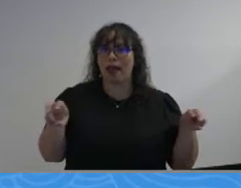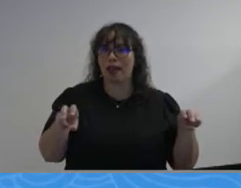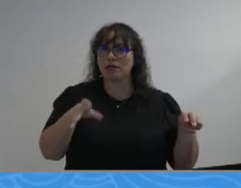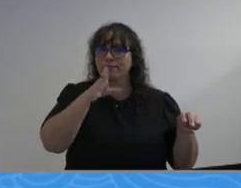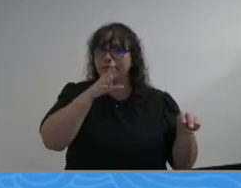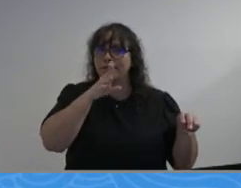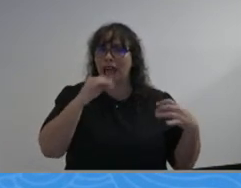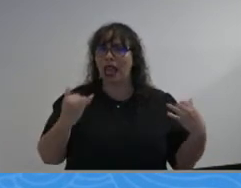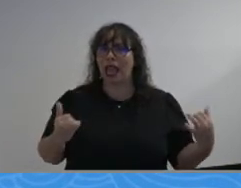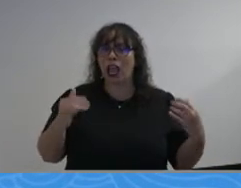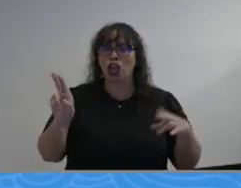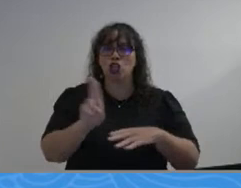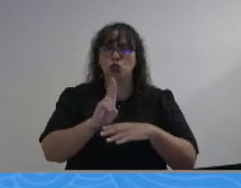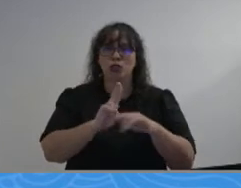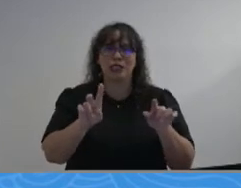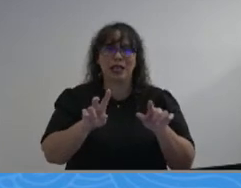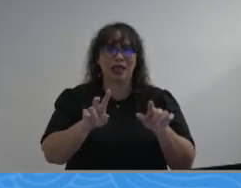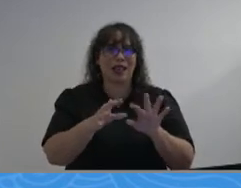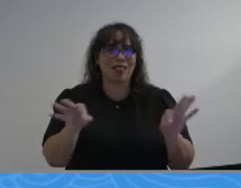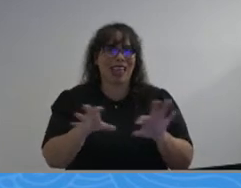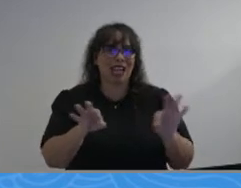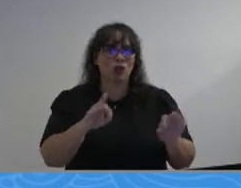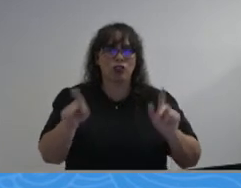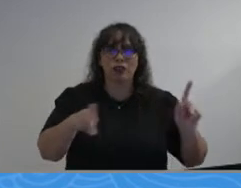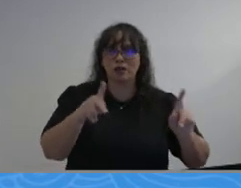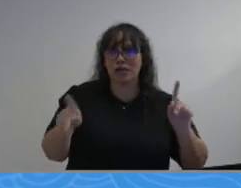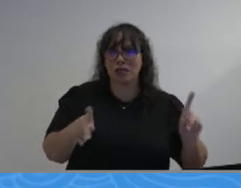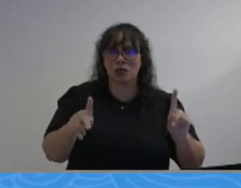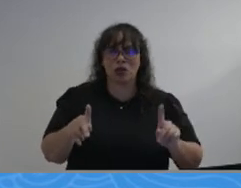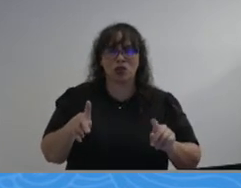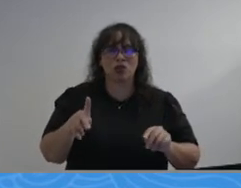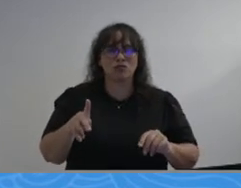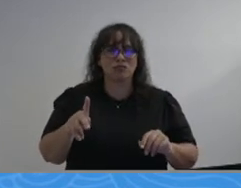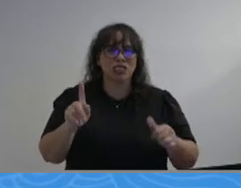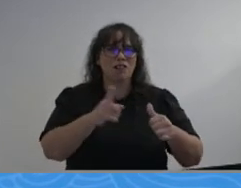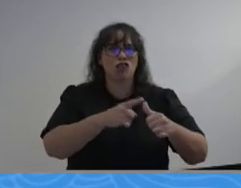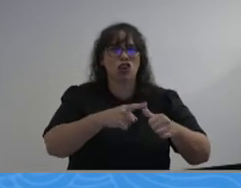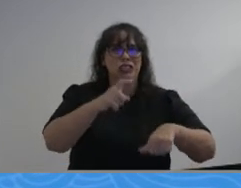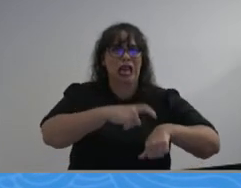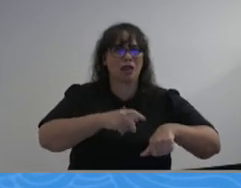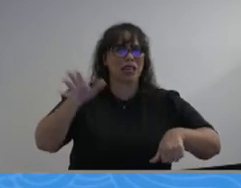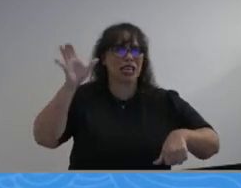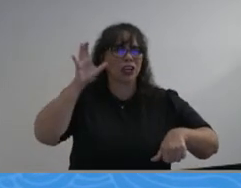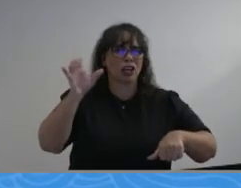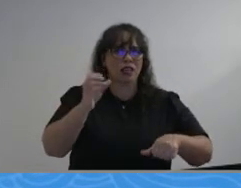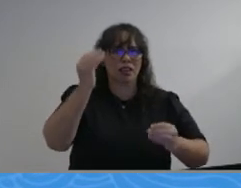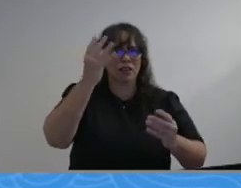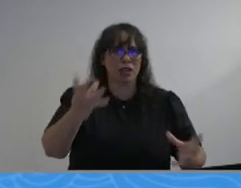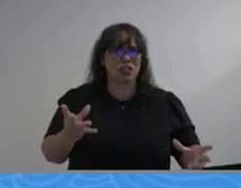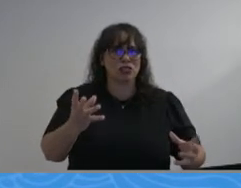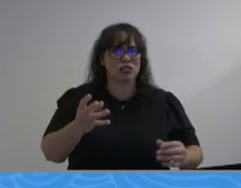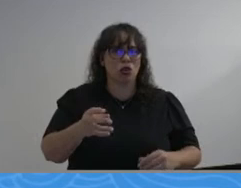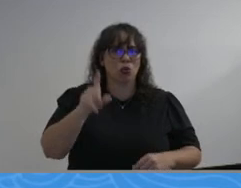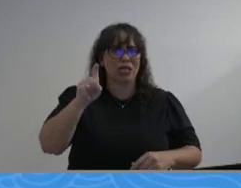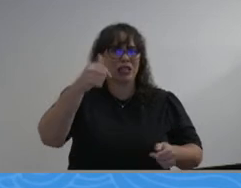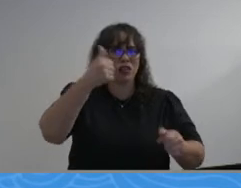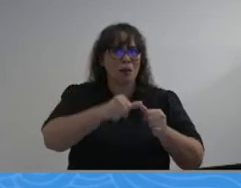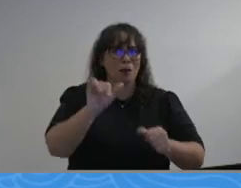today are using the languages with folks that this is your first time hearing this information. So we'll keep that in mind